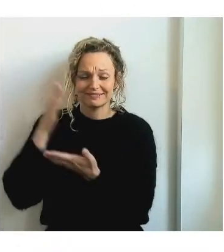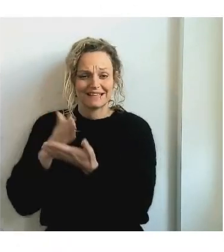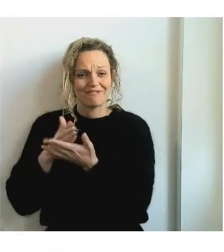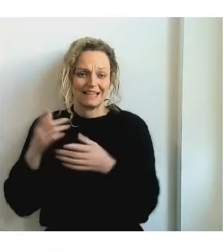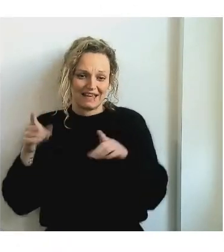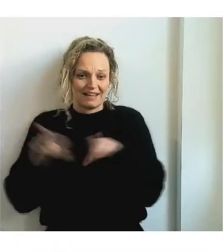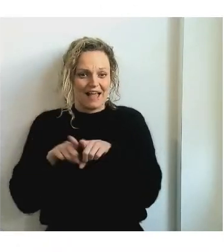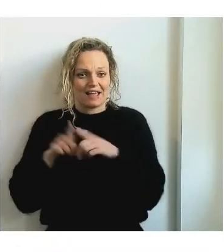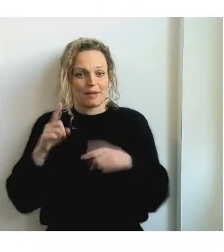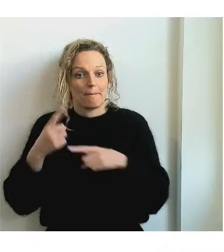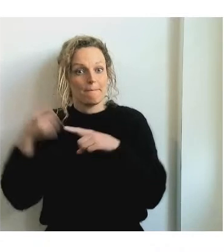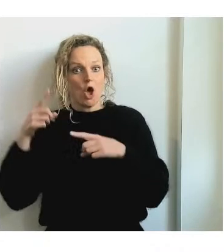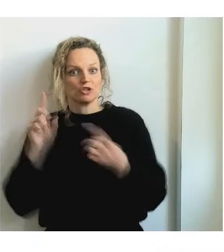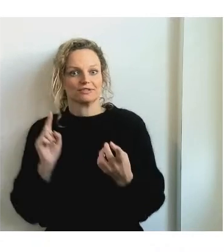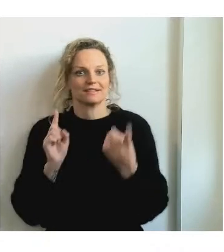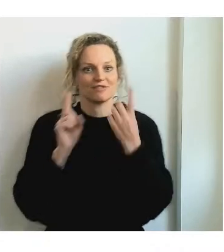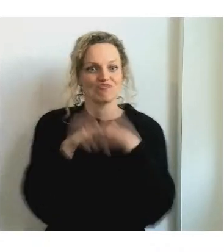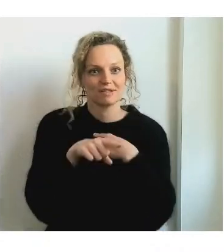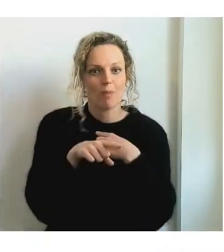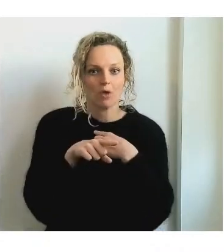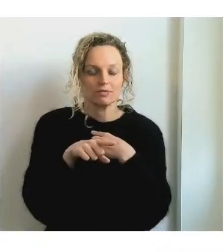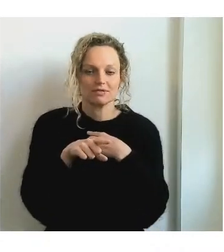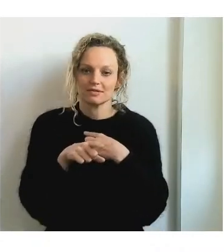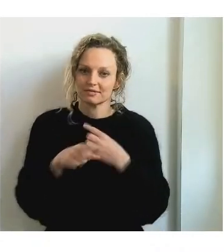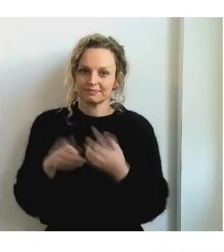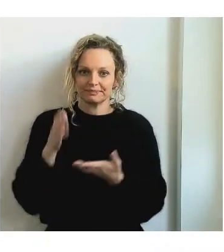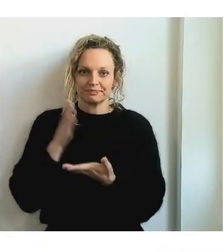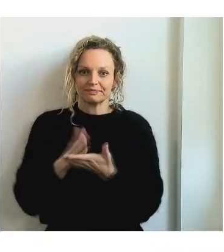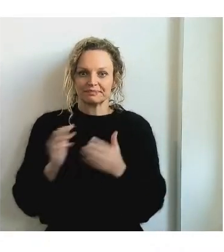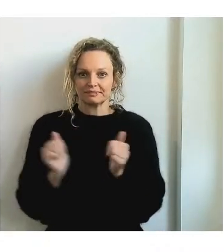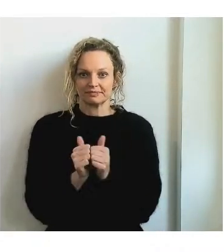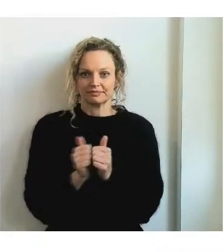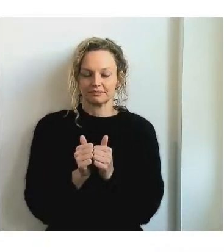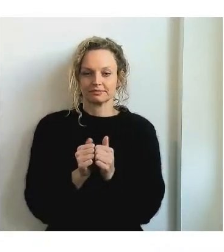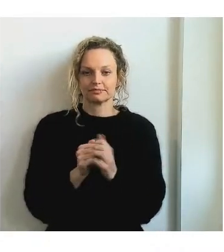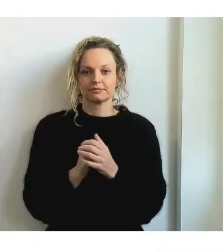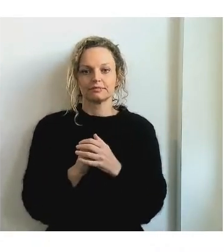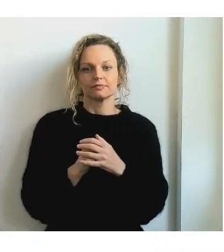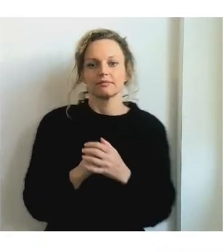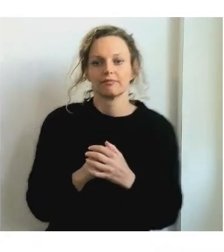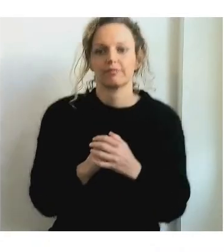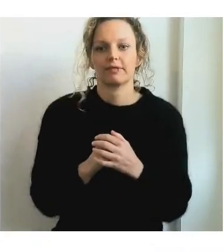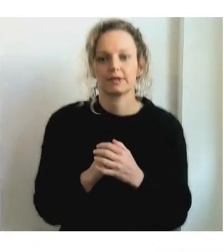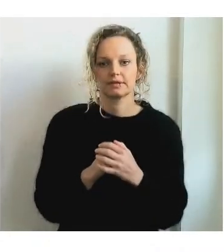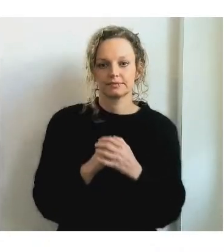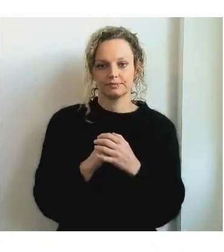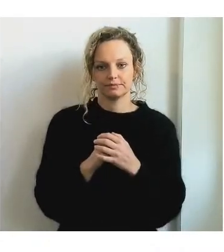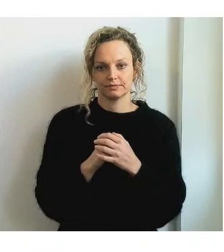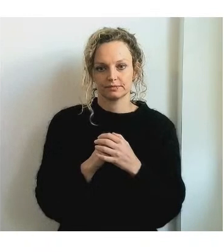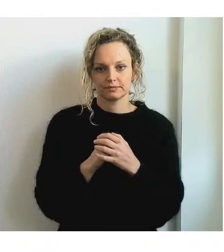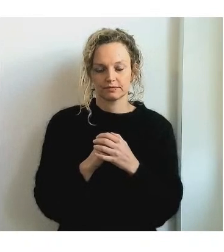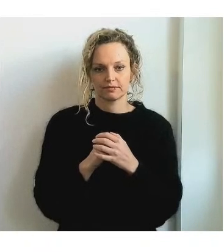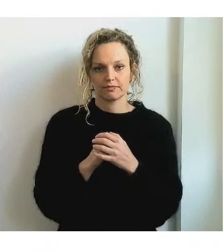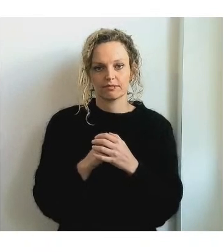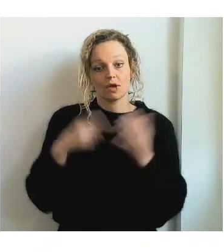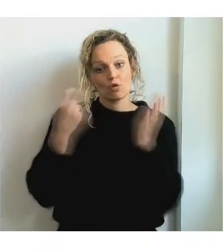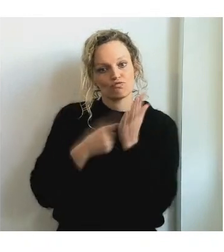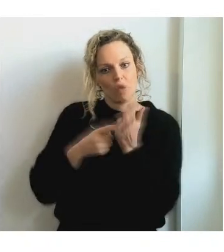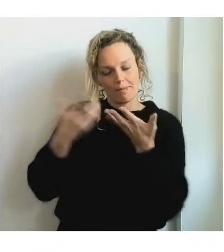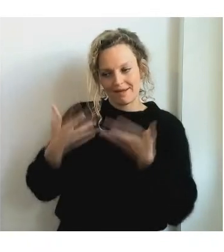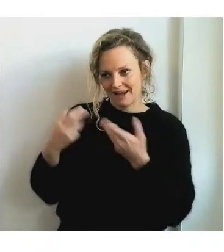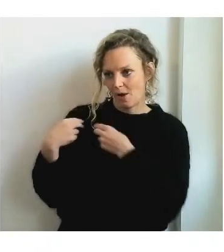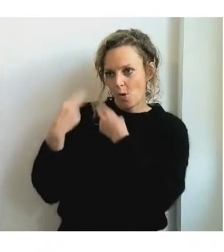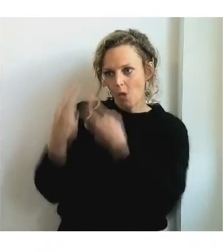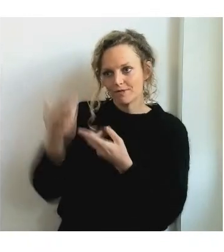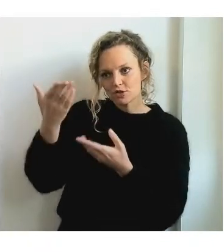absolutely. So Robert, just going over to you from a PolicyConnect perspective, what was your